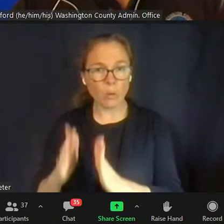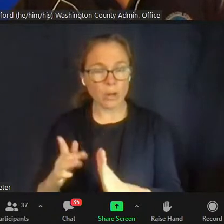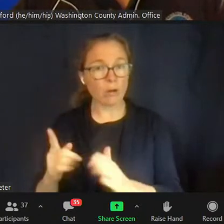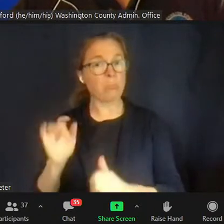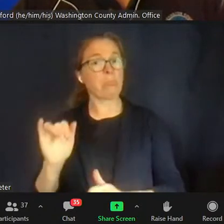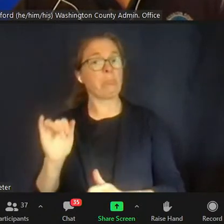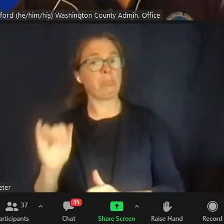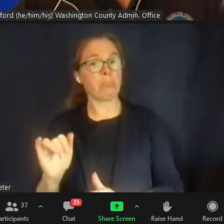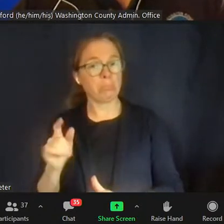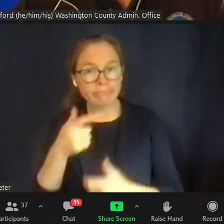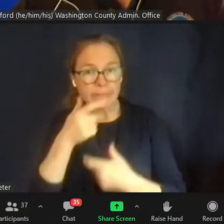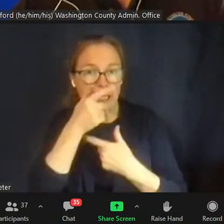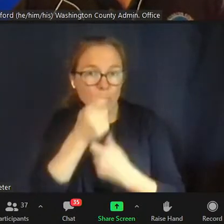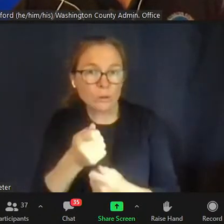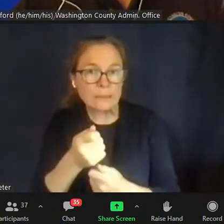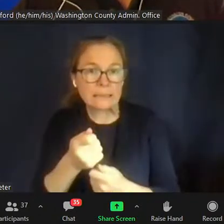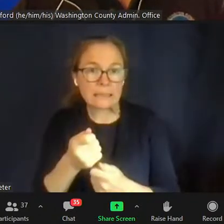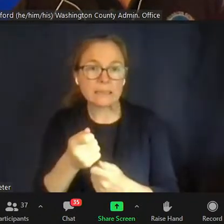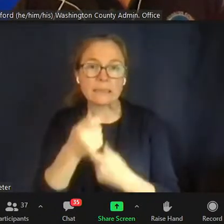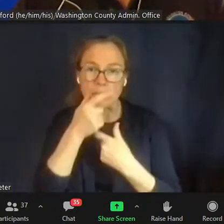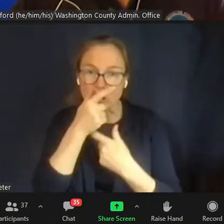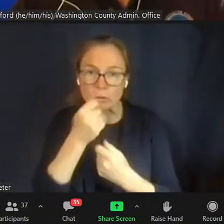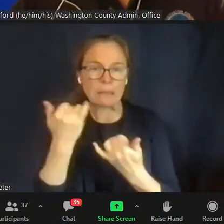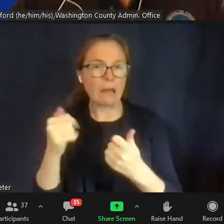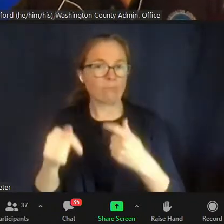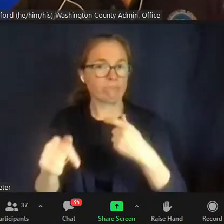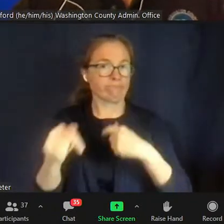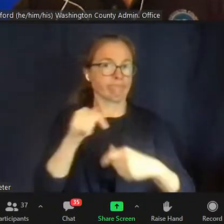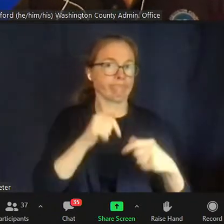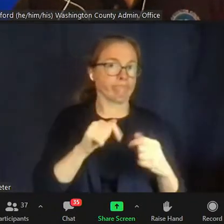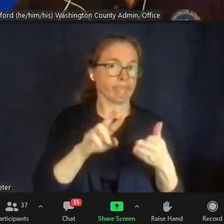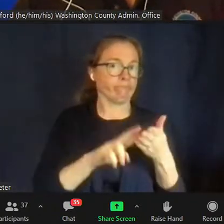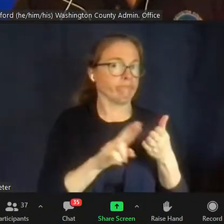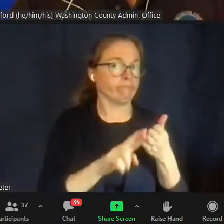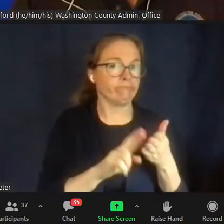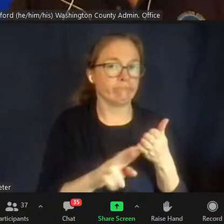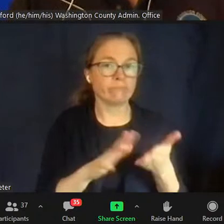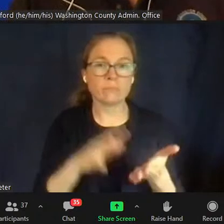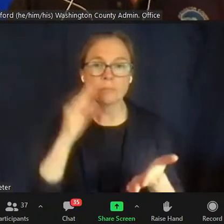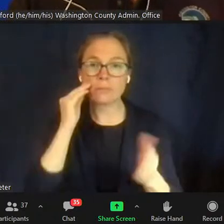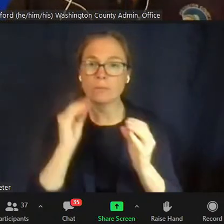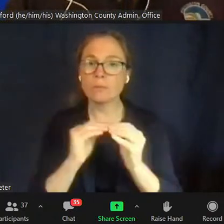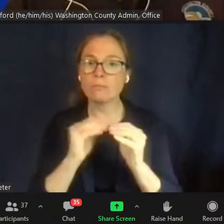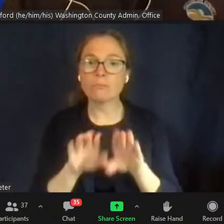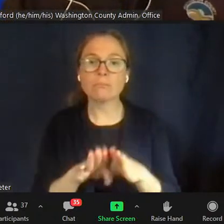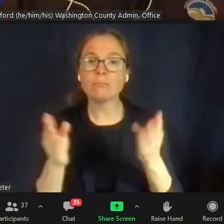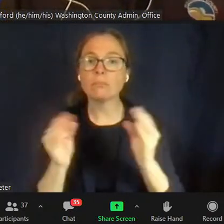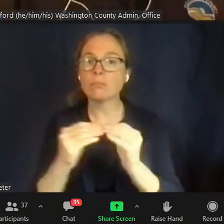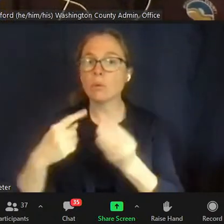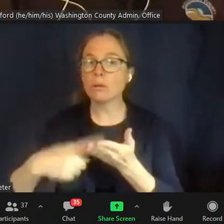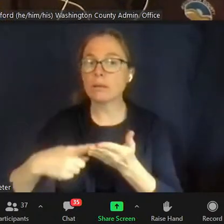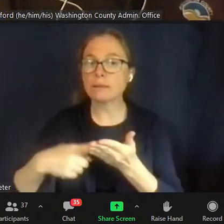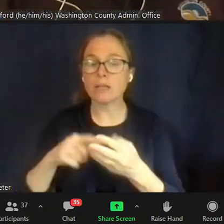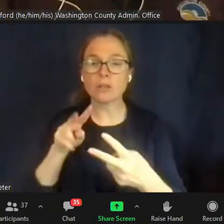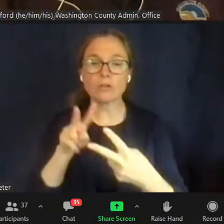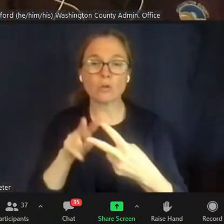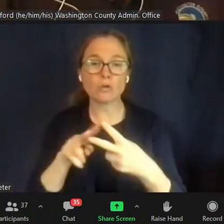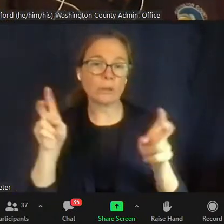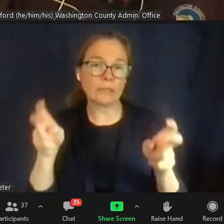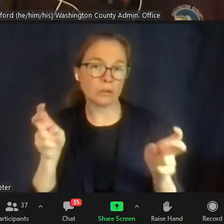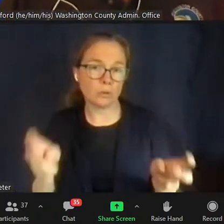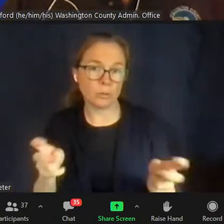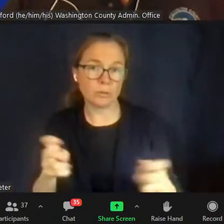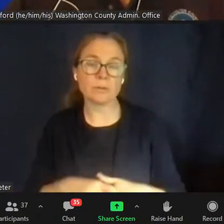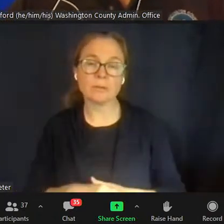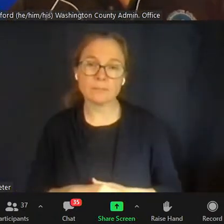get to kind of go back and do a little bit more research on, and certainly have more conversation on. And